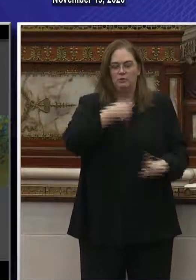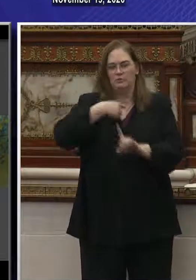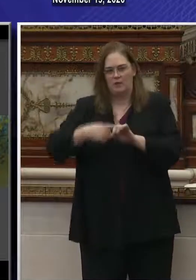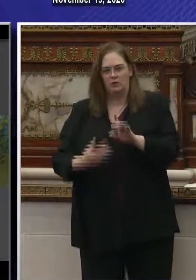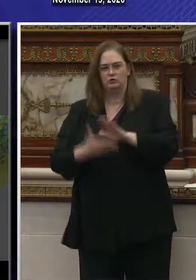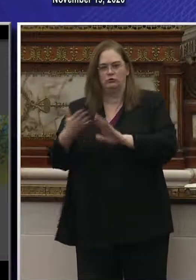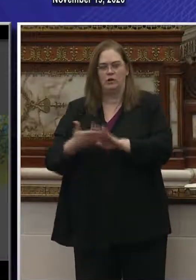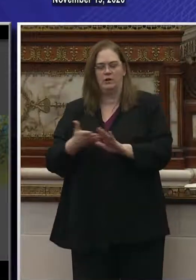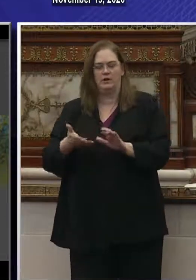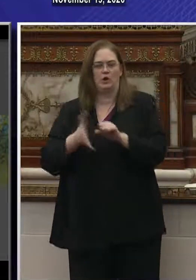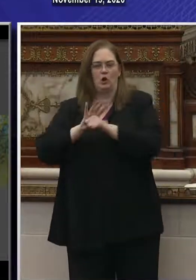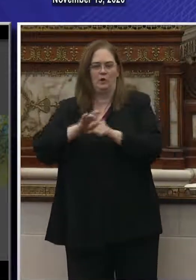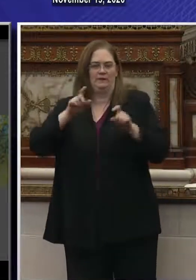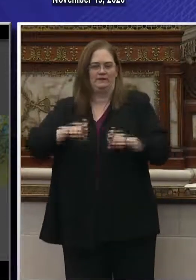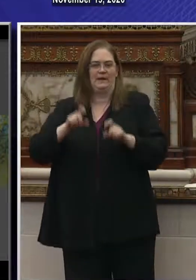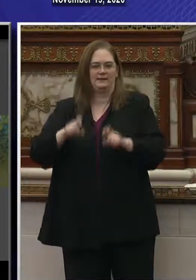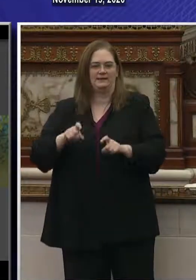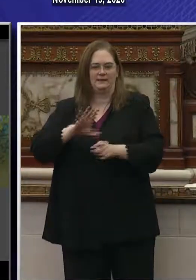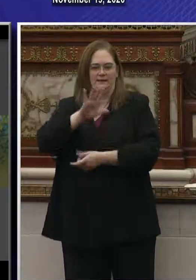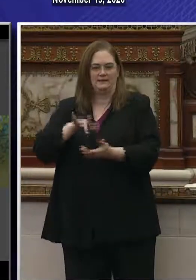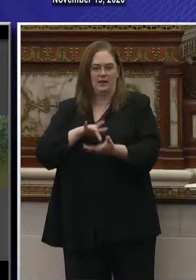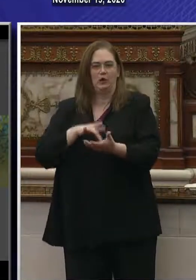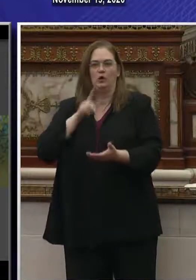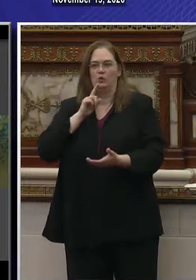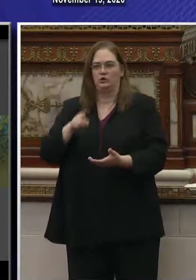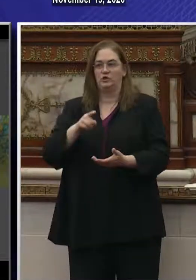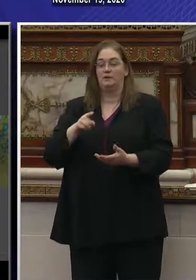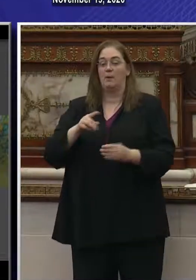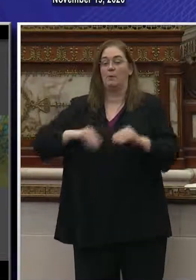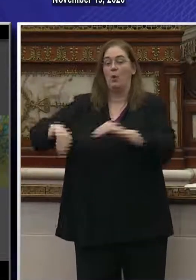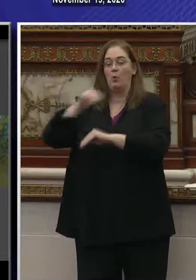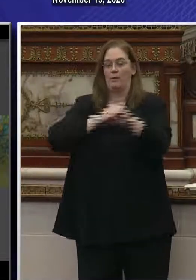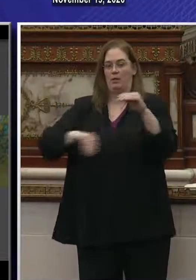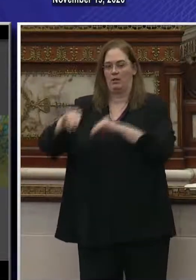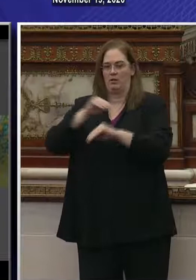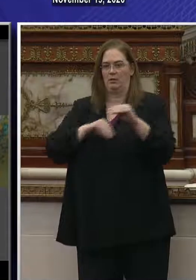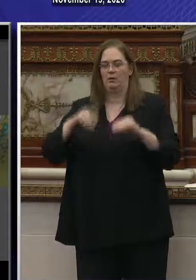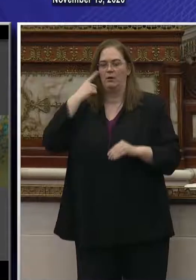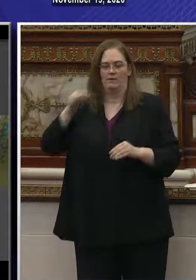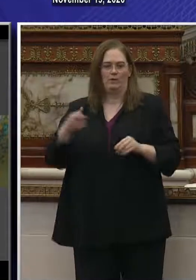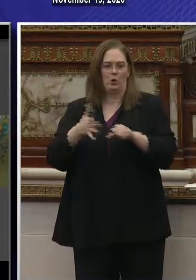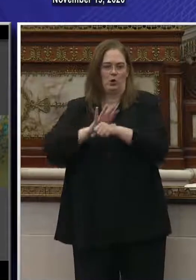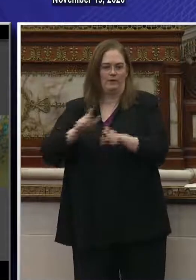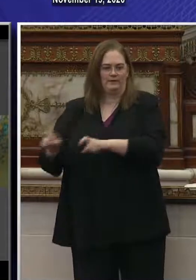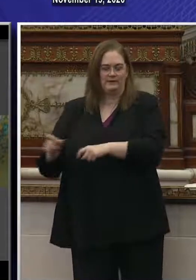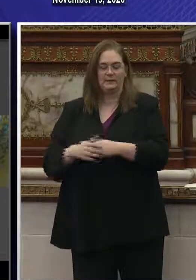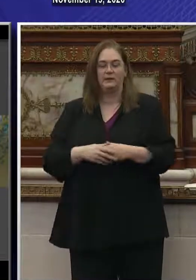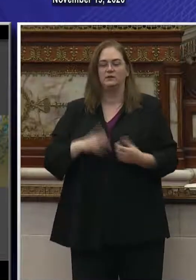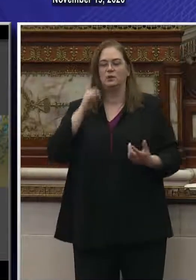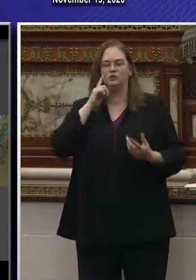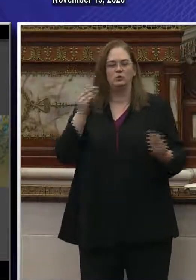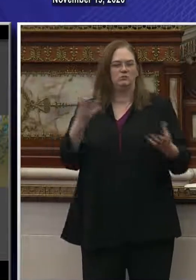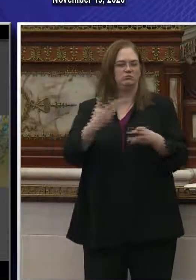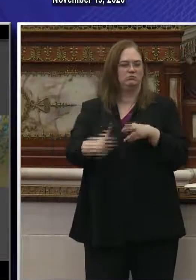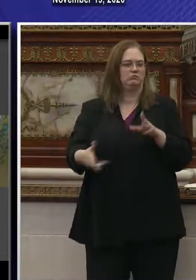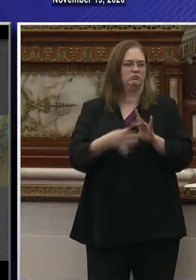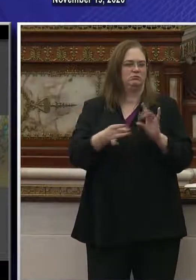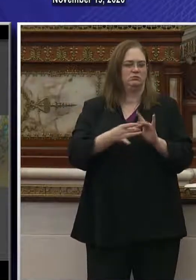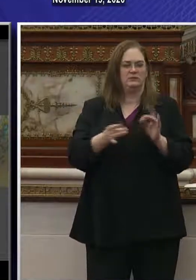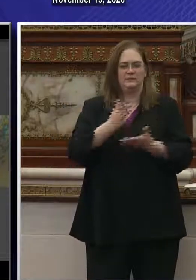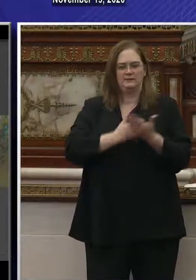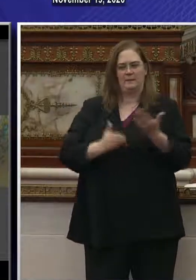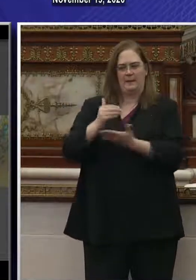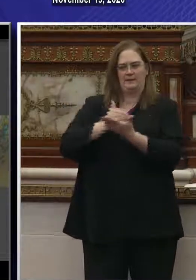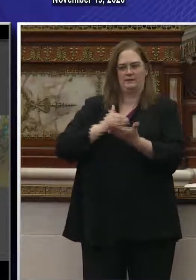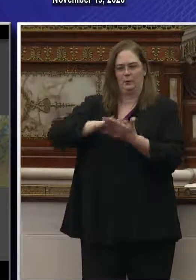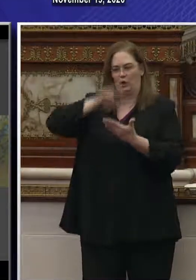a COVID testing center, which has been a mobile platform for COVID testing. And so I just want to speak a little bit from some of the lessons